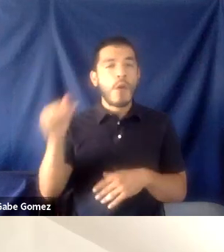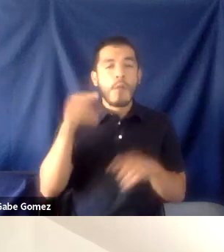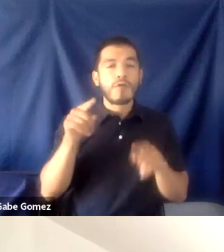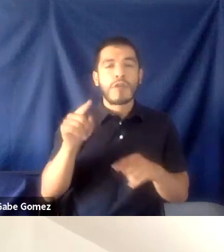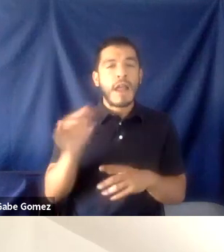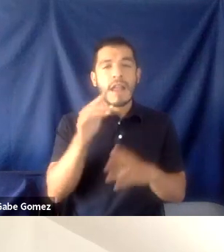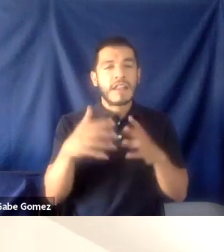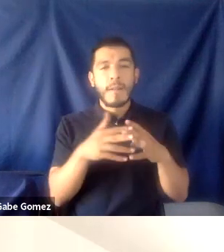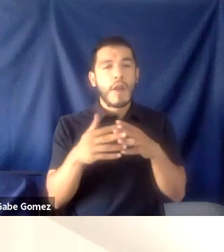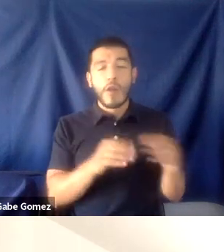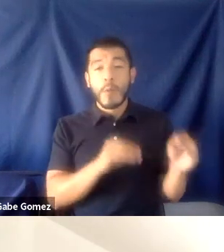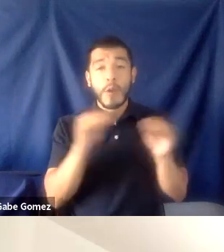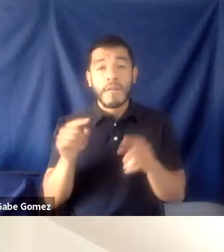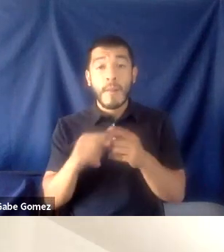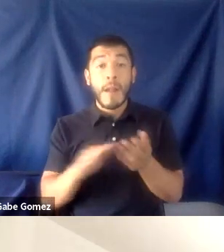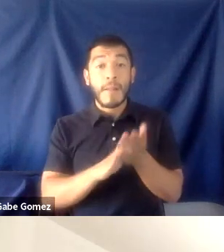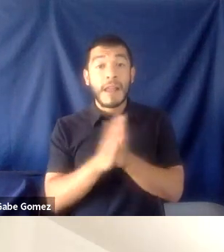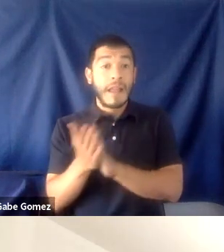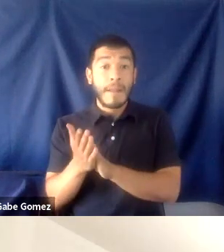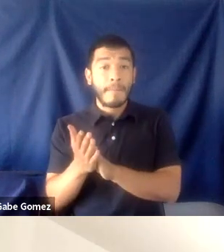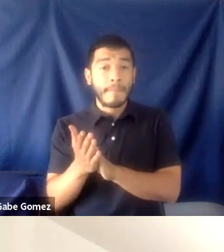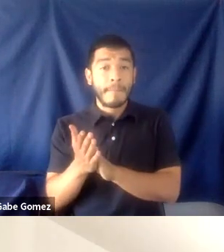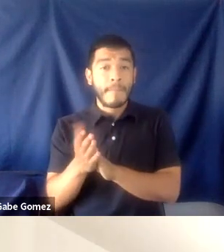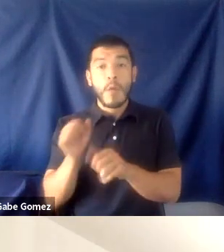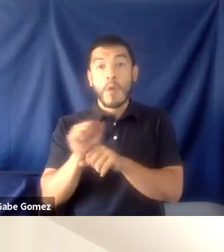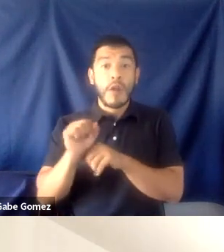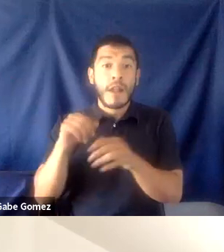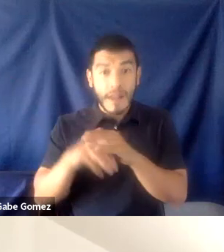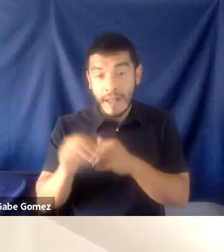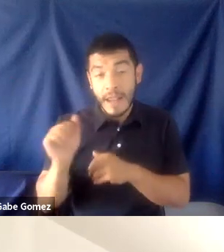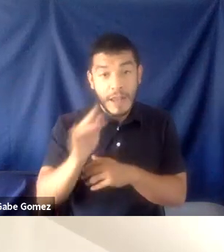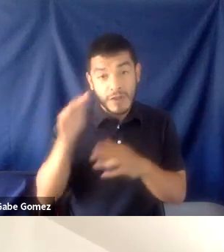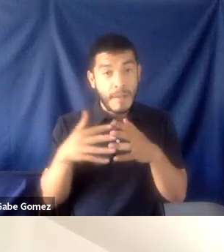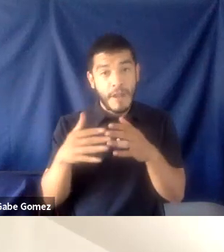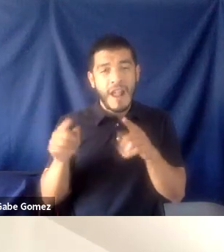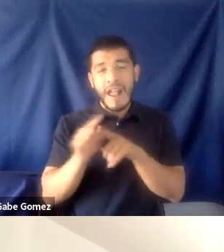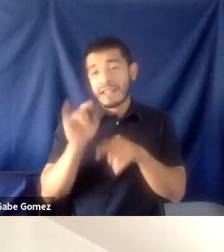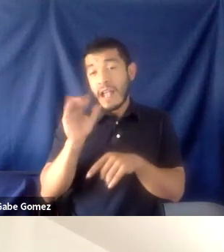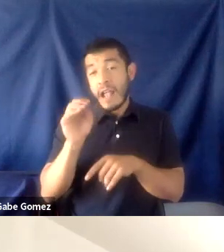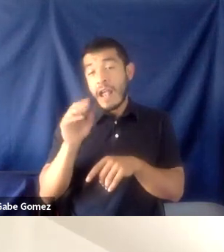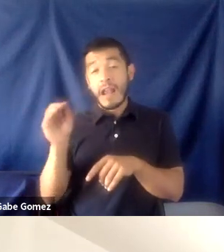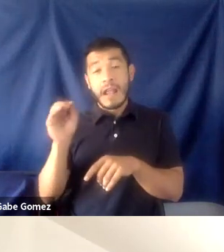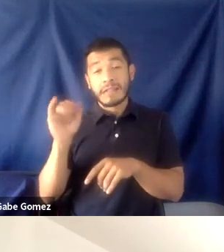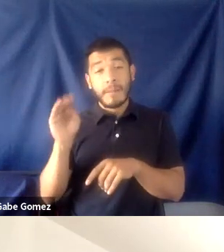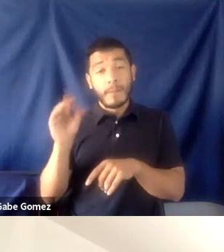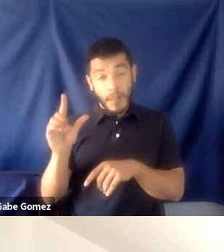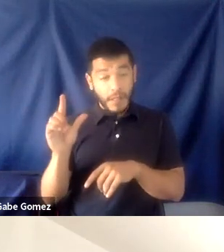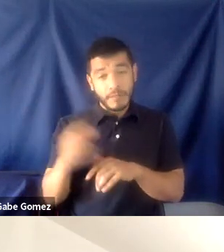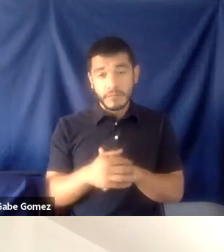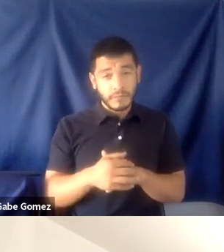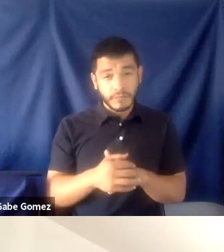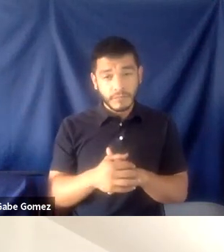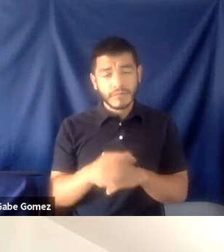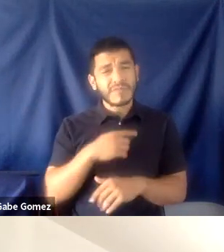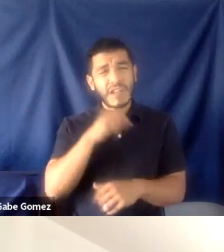Asian American movement, but sort of became embraced by Asian Americans as a kind of icon and symbol. So I would